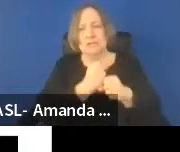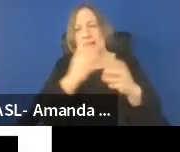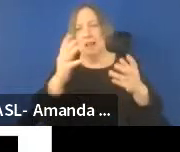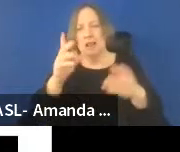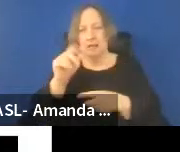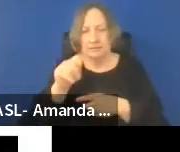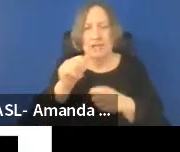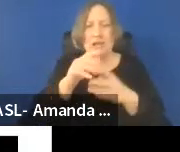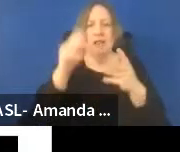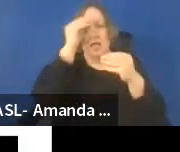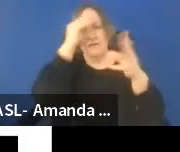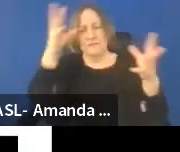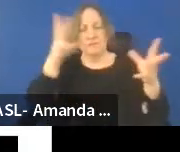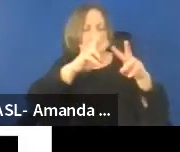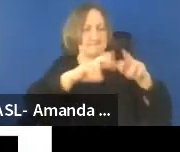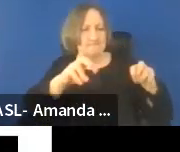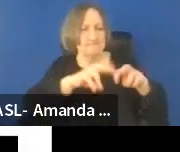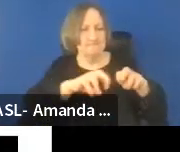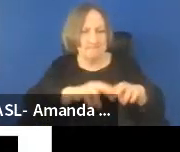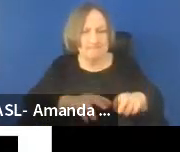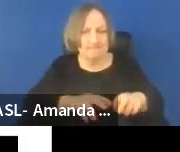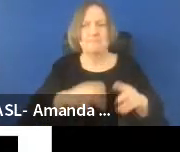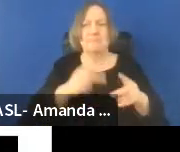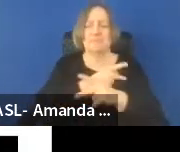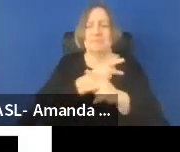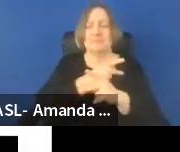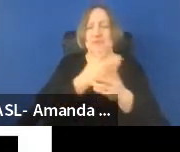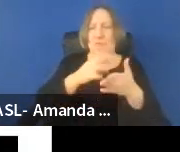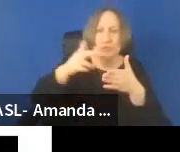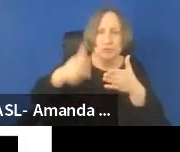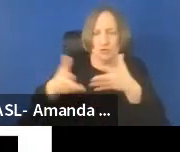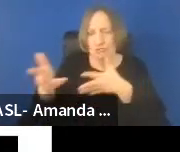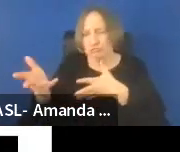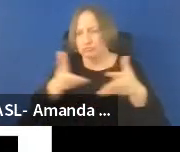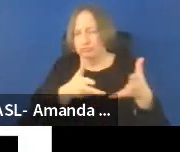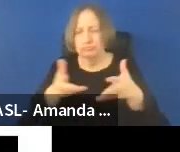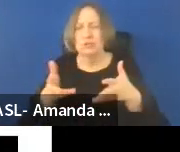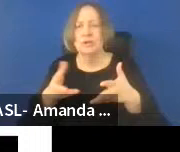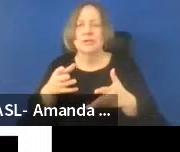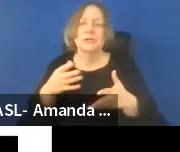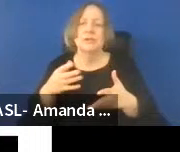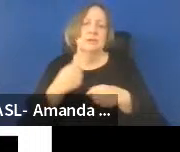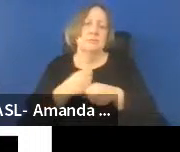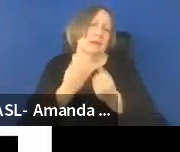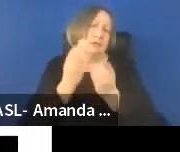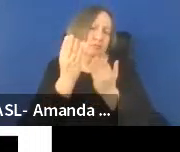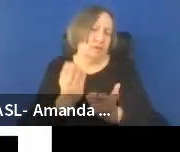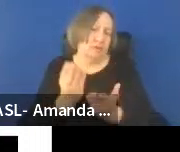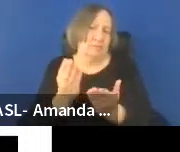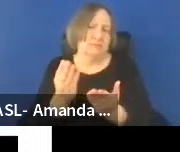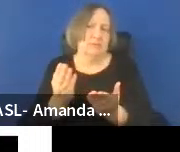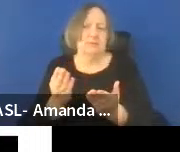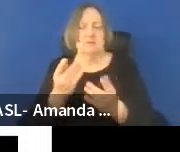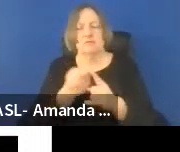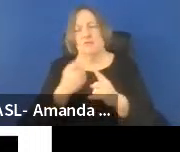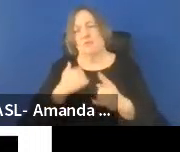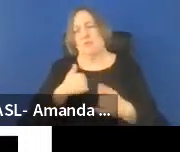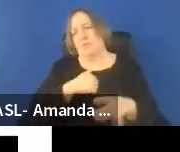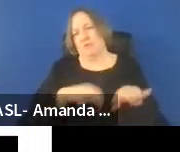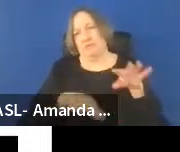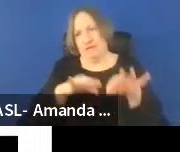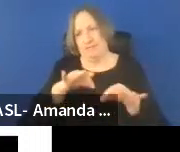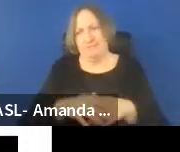information, analyze it, interpret the results, and then make recommendations based off of what we